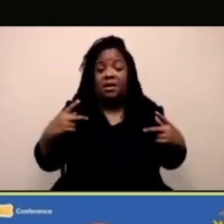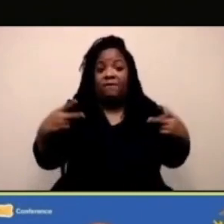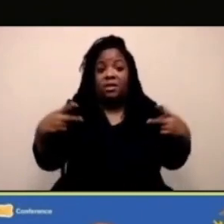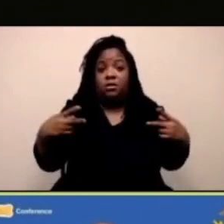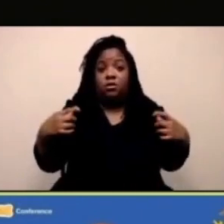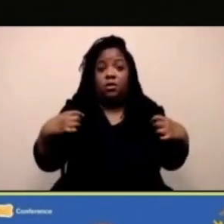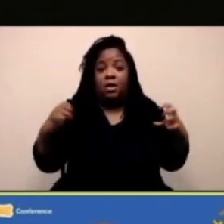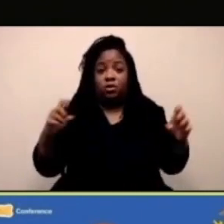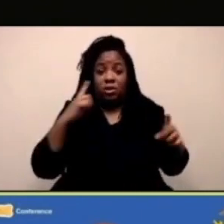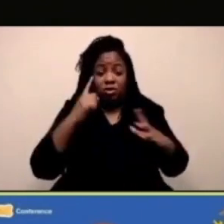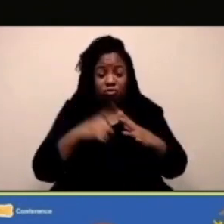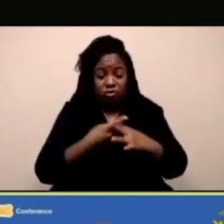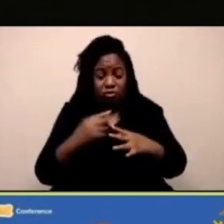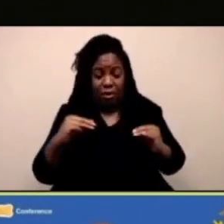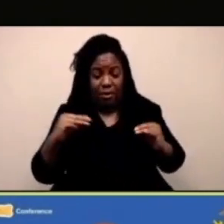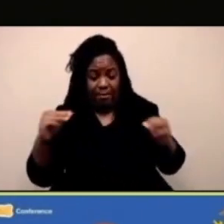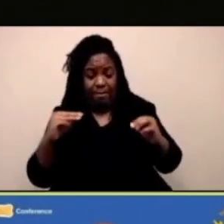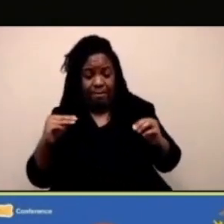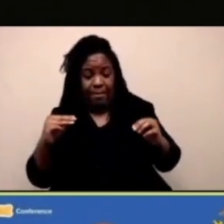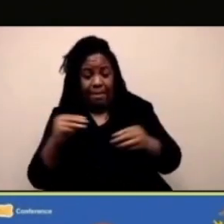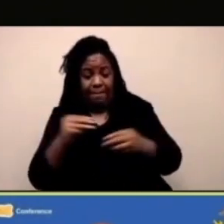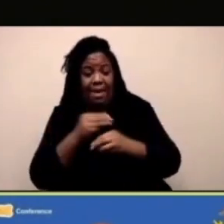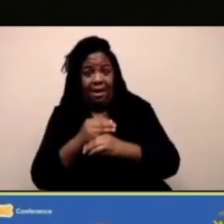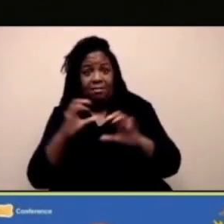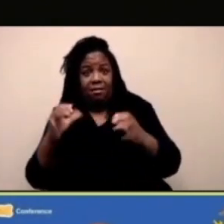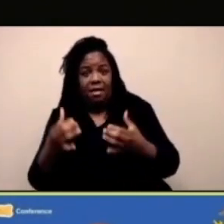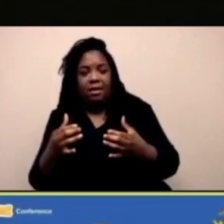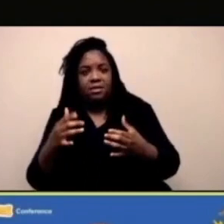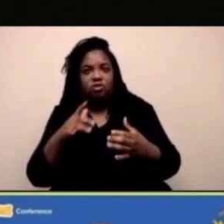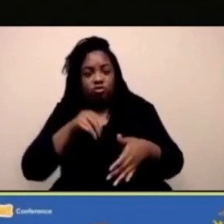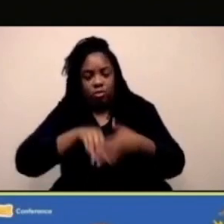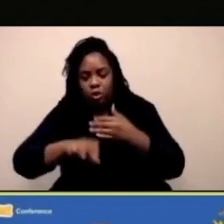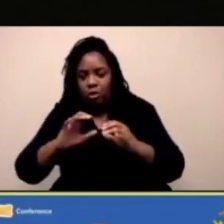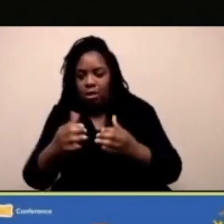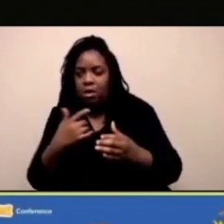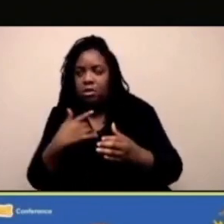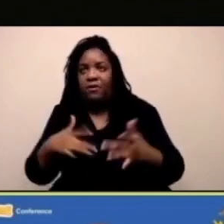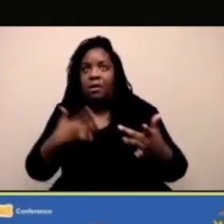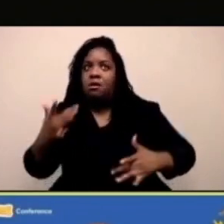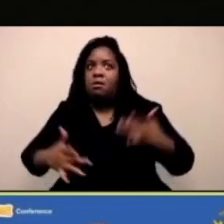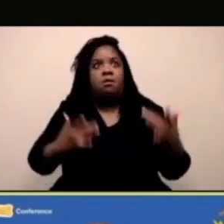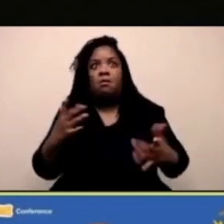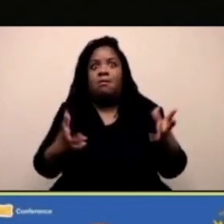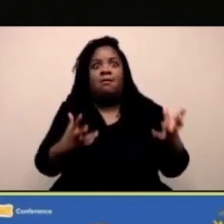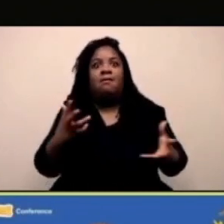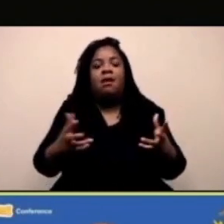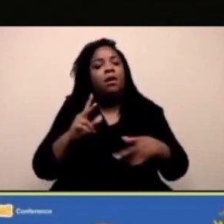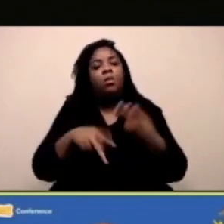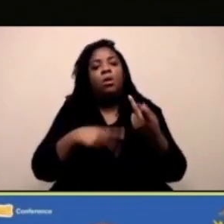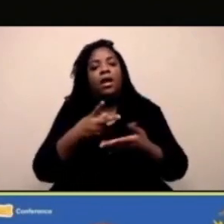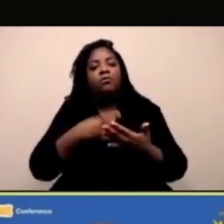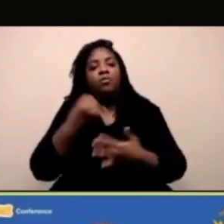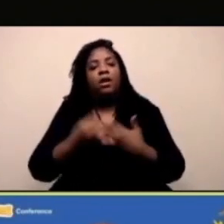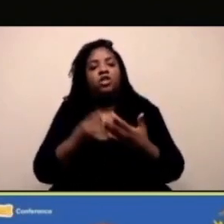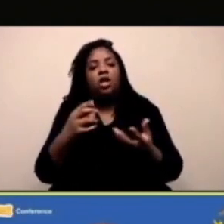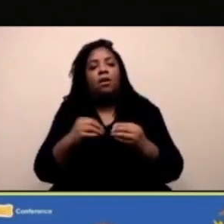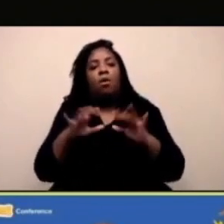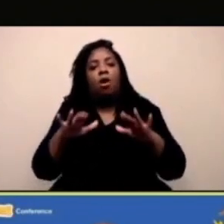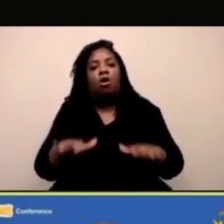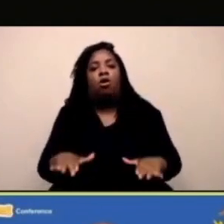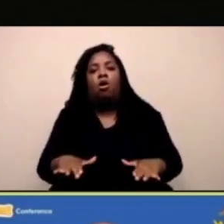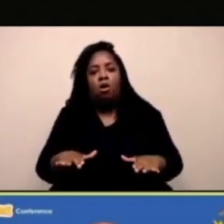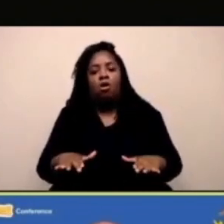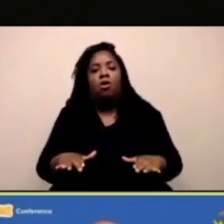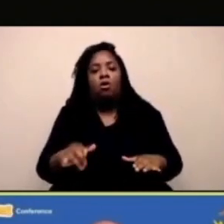class, you might be really worked up, right, and wound up. So what type of project can use to help calm yourself down to get in the